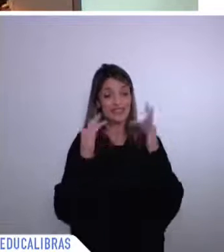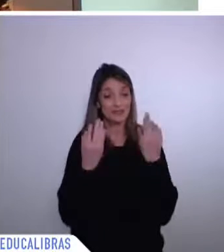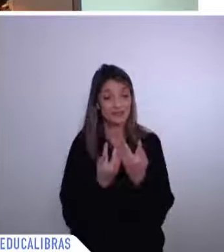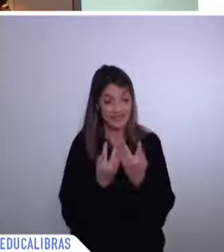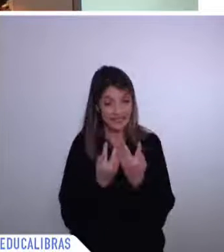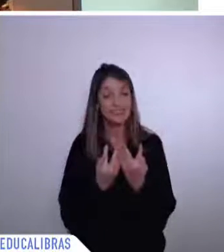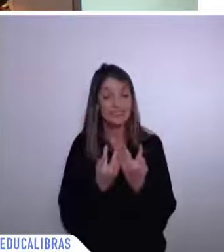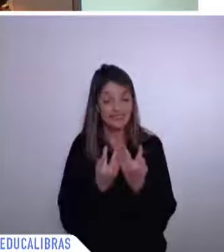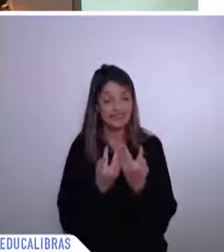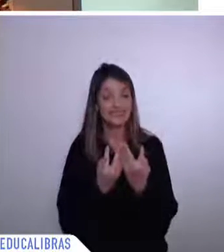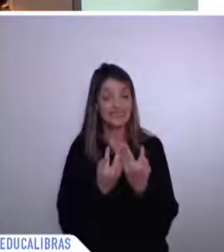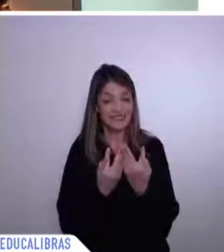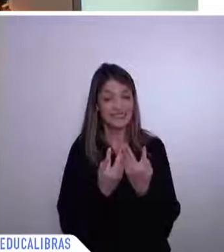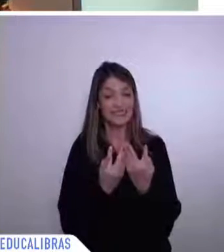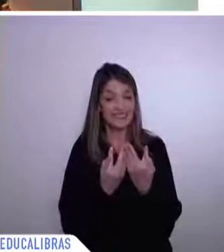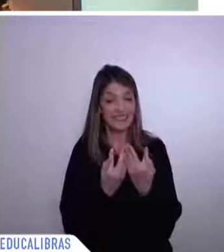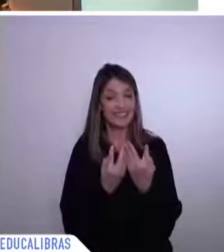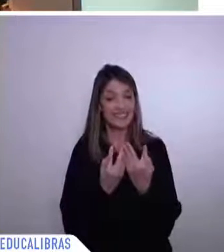to daycare.